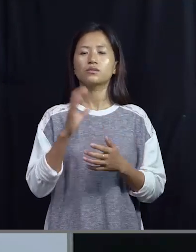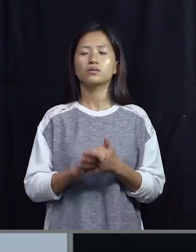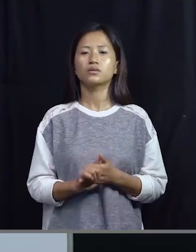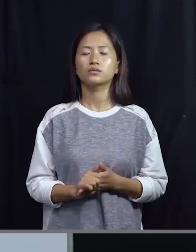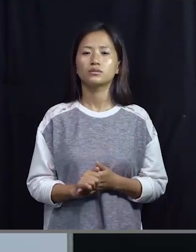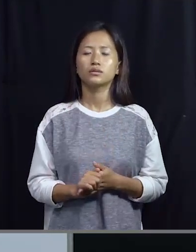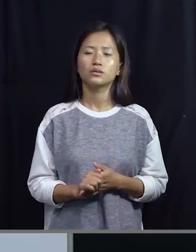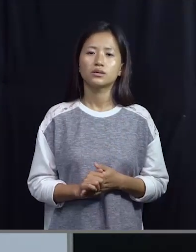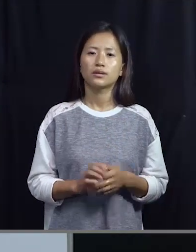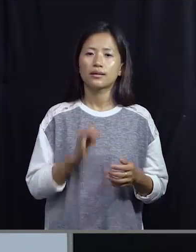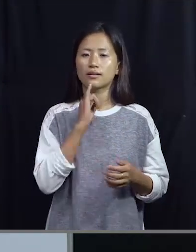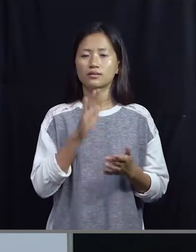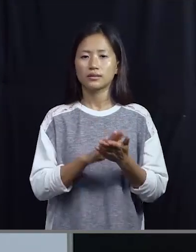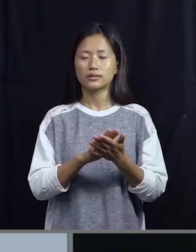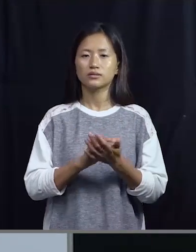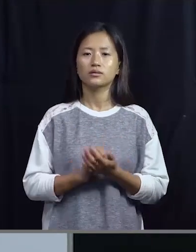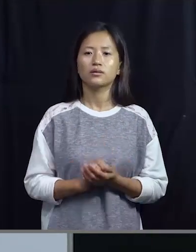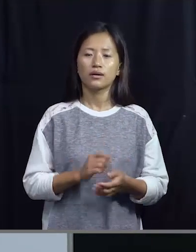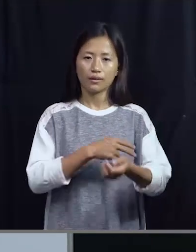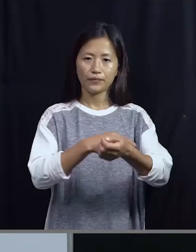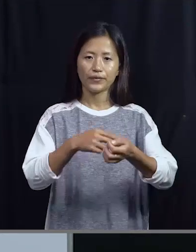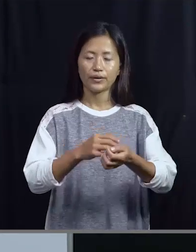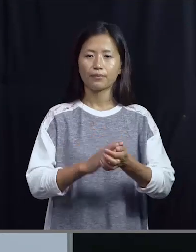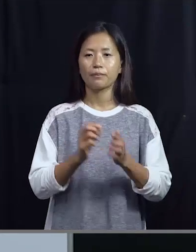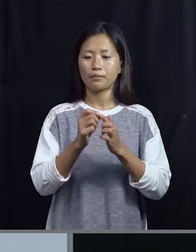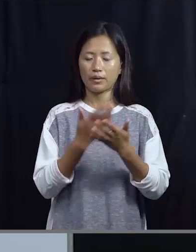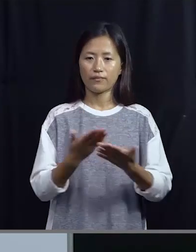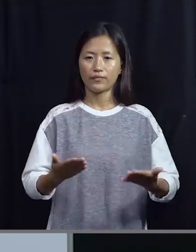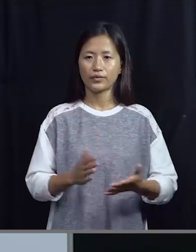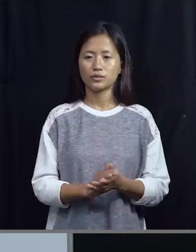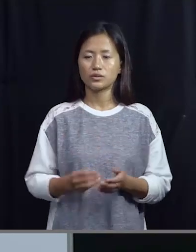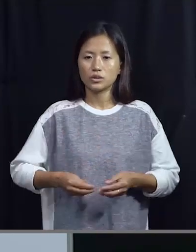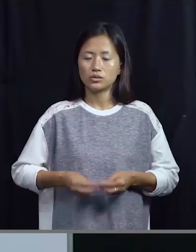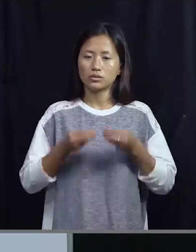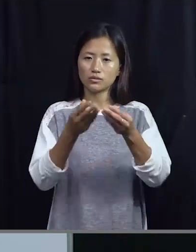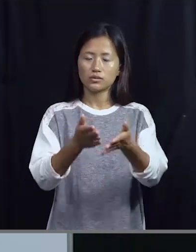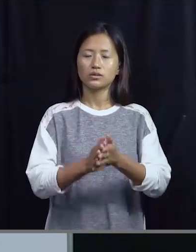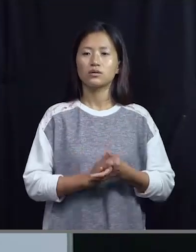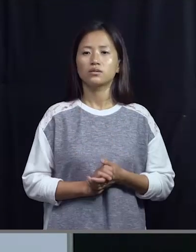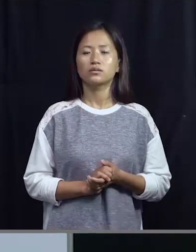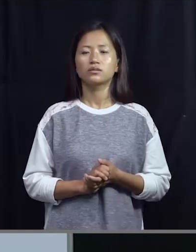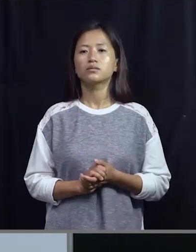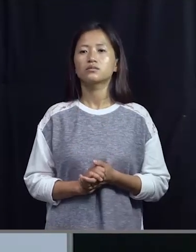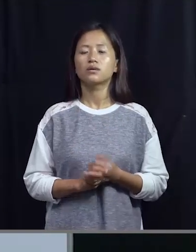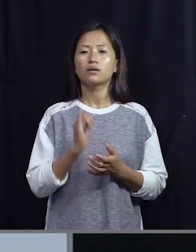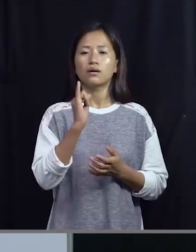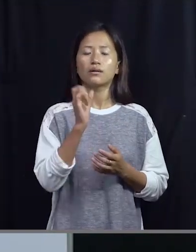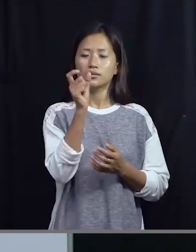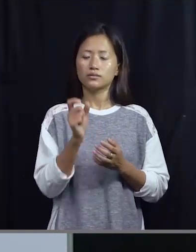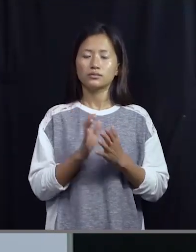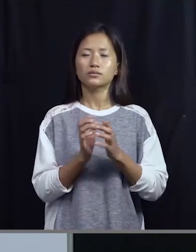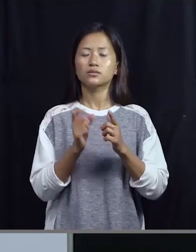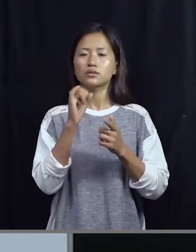C-O-L-L-A-G-O. That is a name, a product that is produced, okay, by the